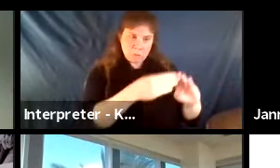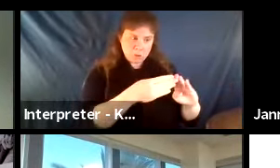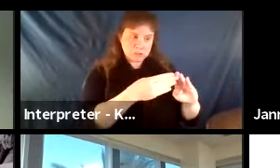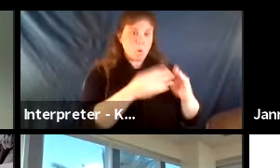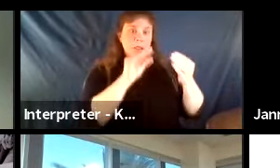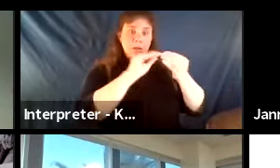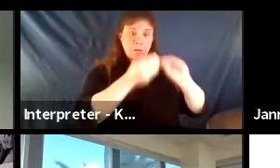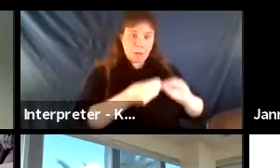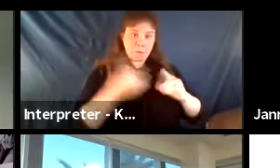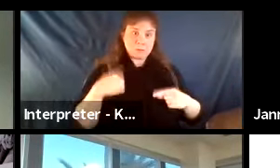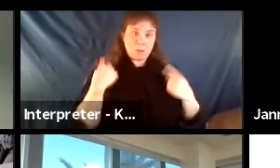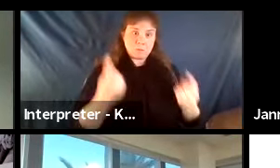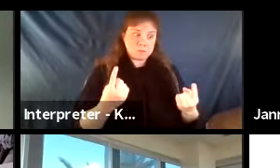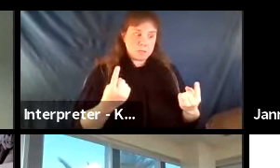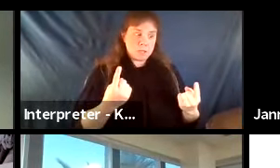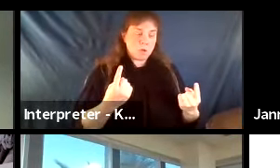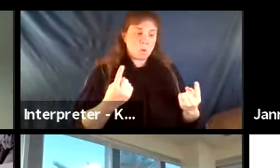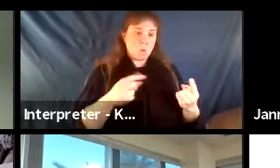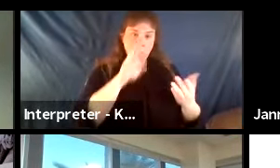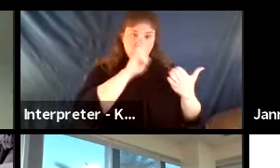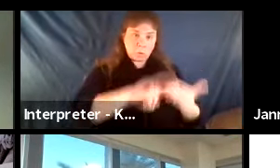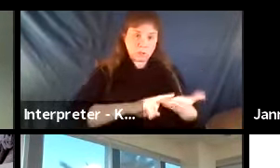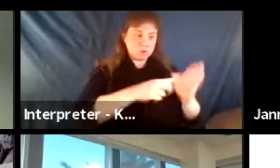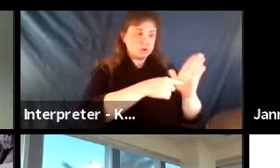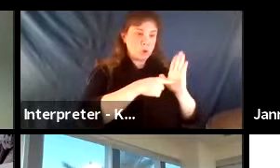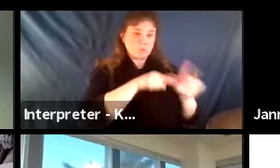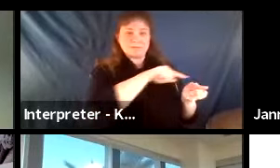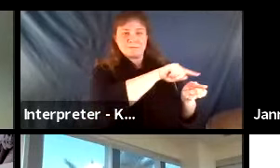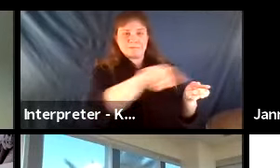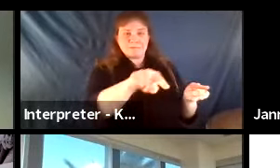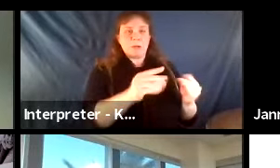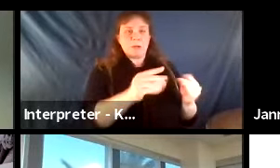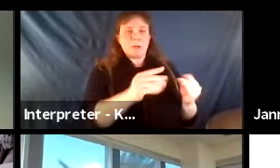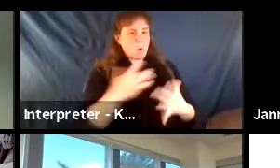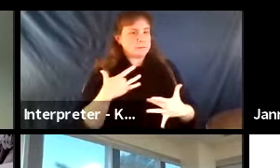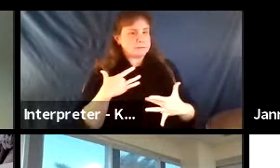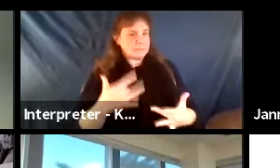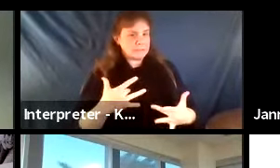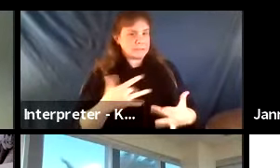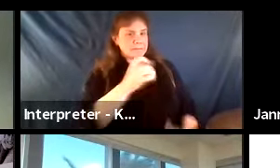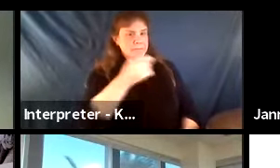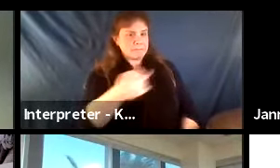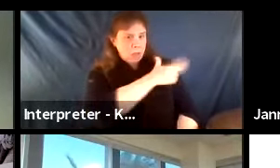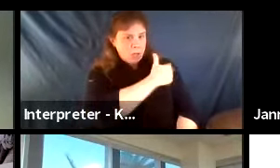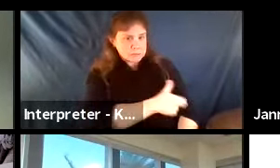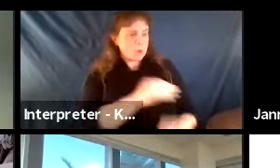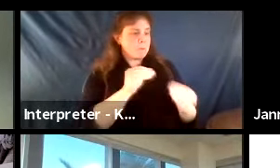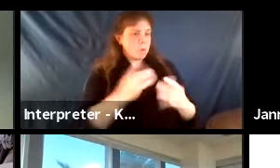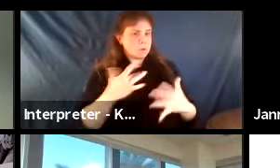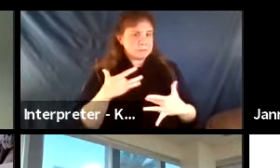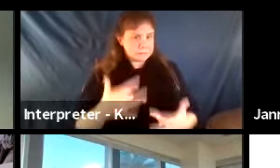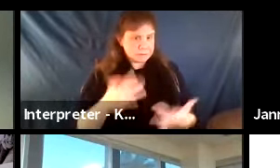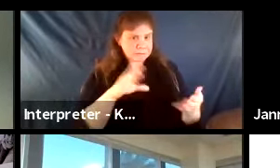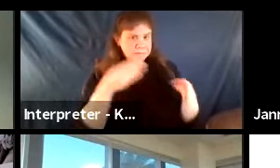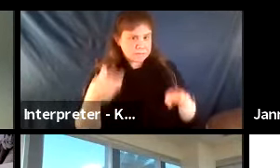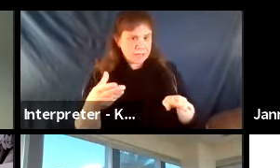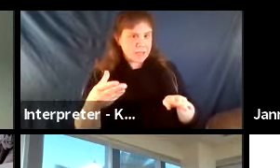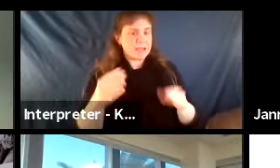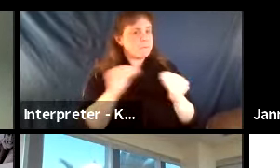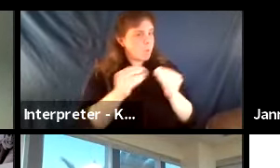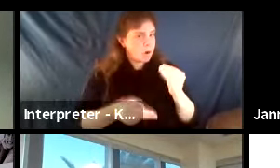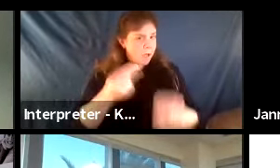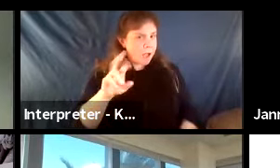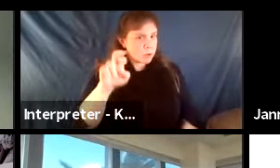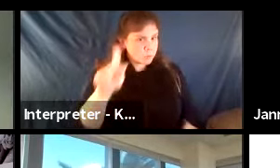is greater risk of hospitalization and death. So that would be the it'd be kind of an